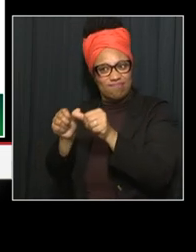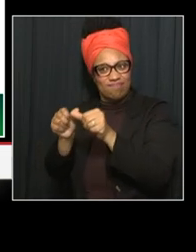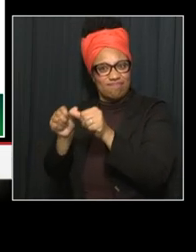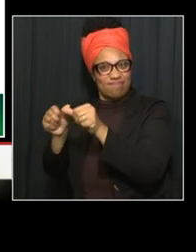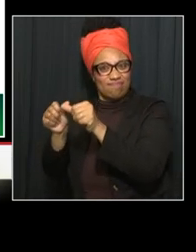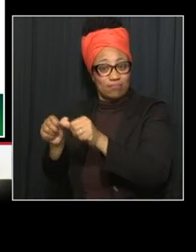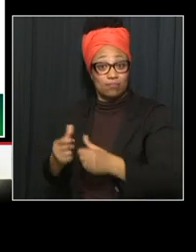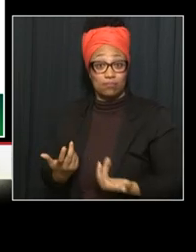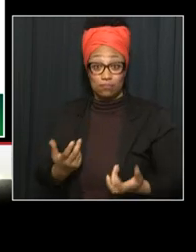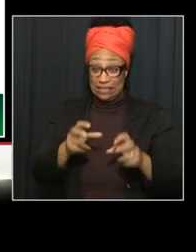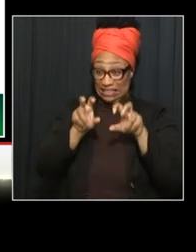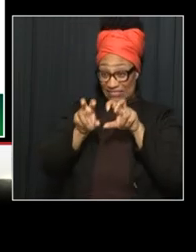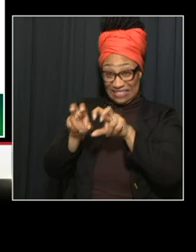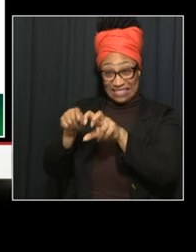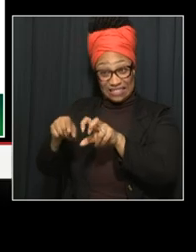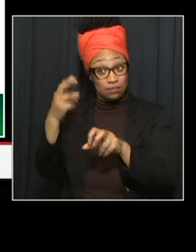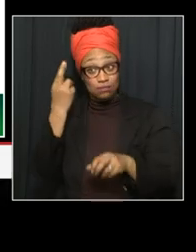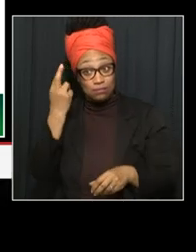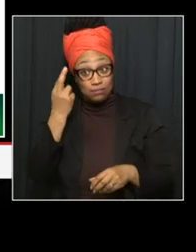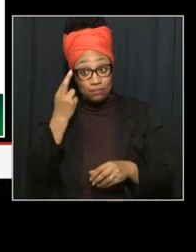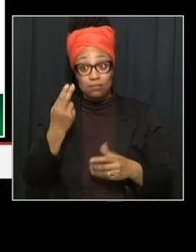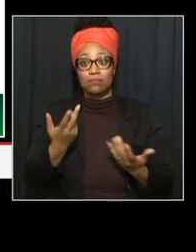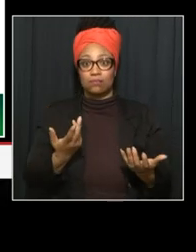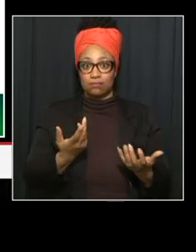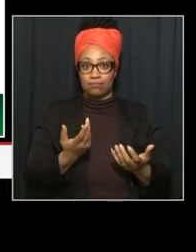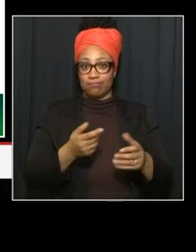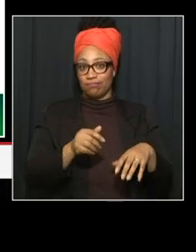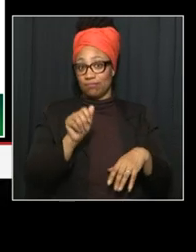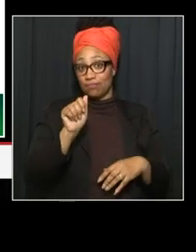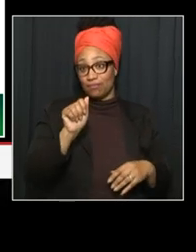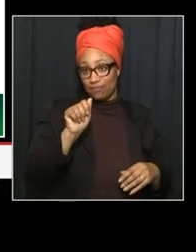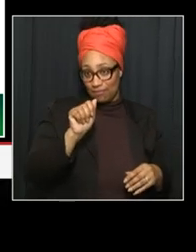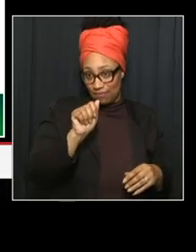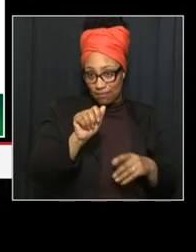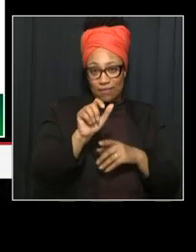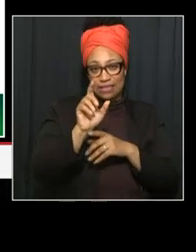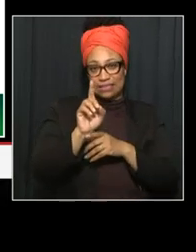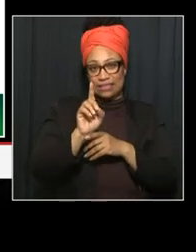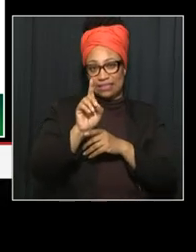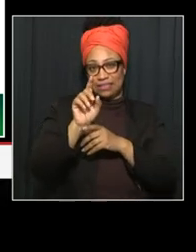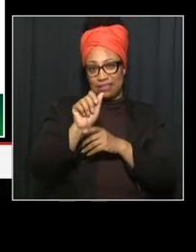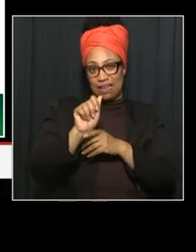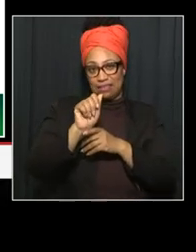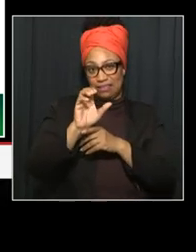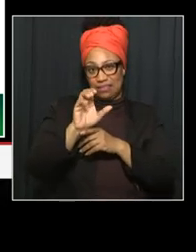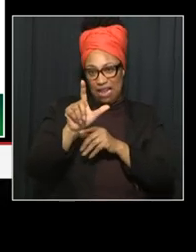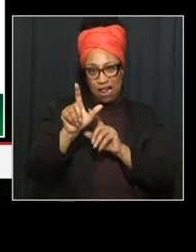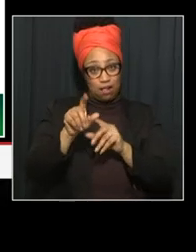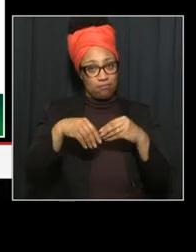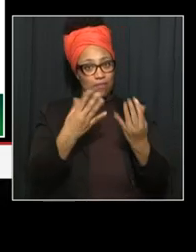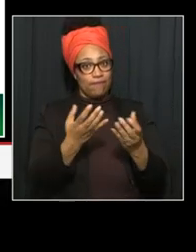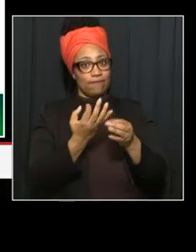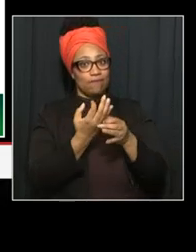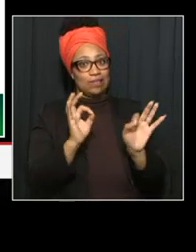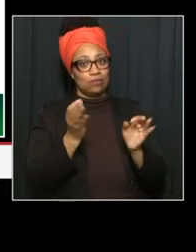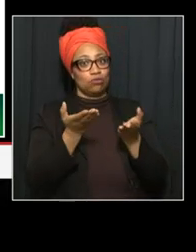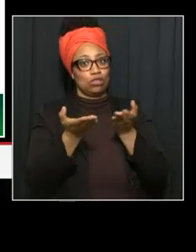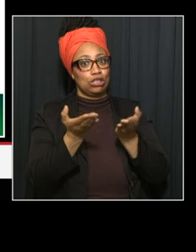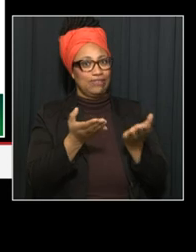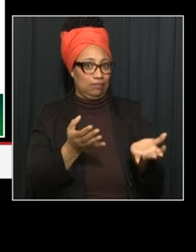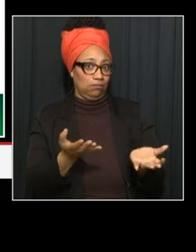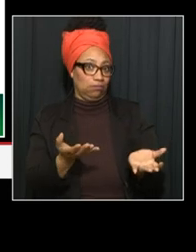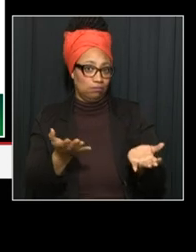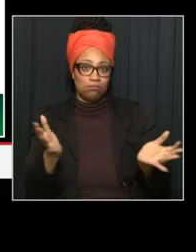Community Living. So thank you to Mayor Bowser for that vision around older adults continuing to be centered on how